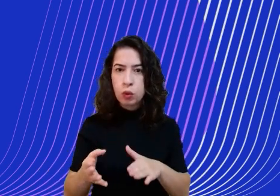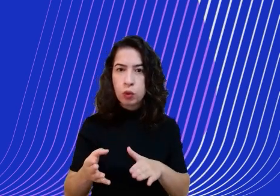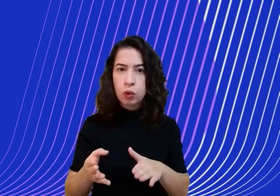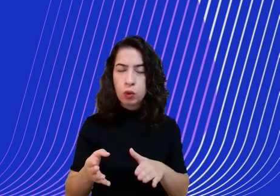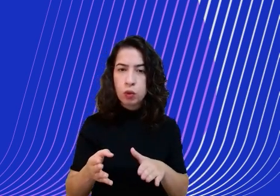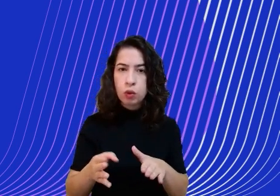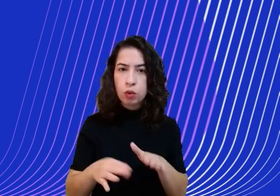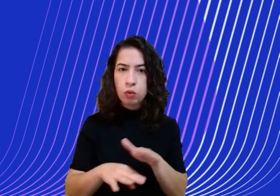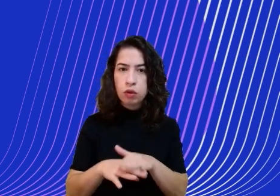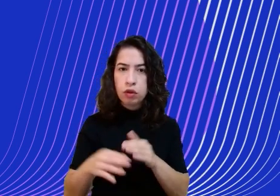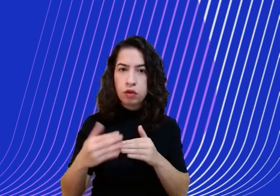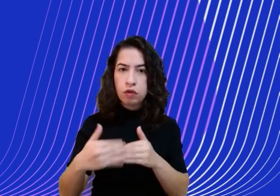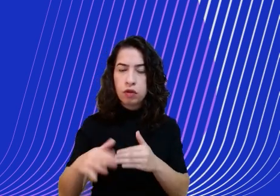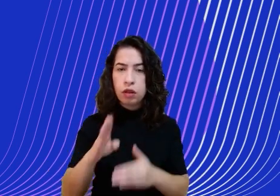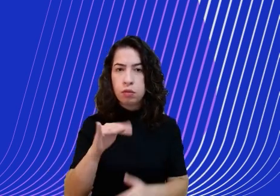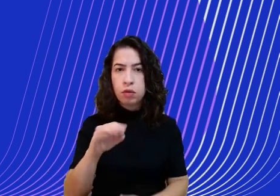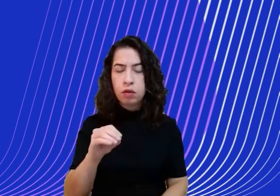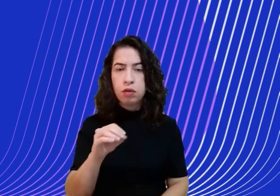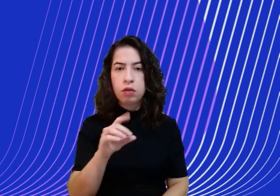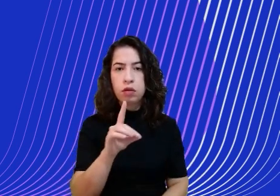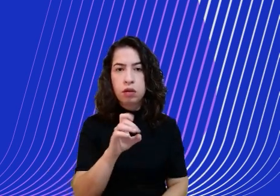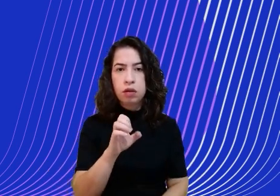nature biodegradable.